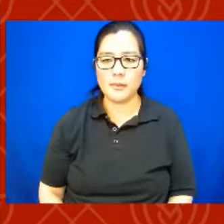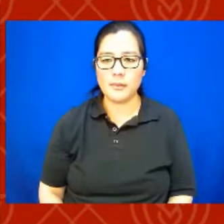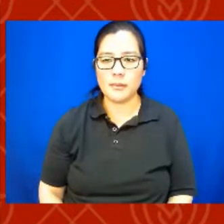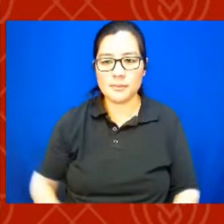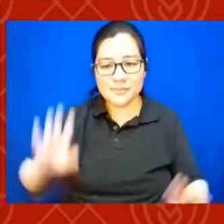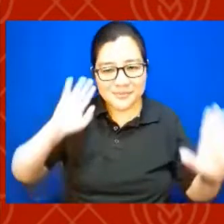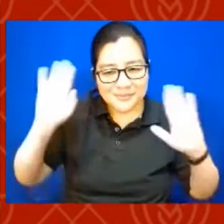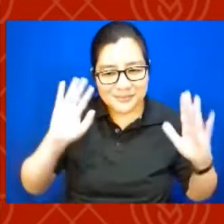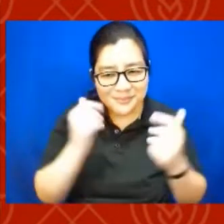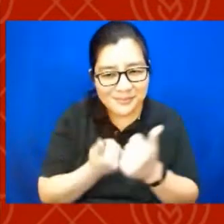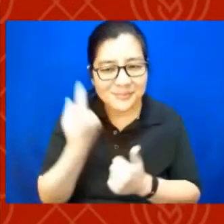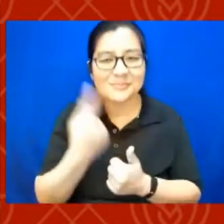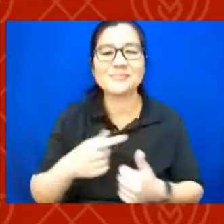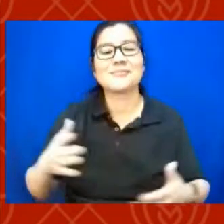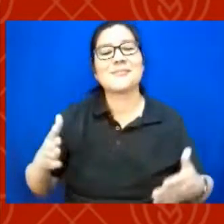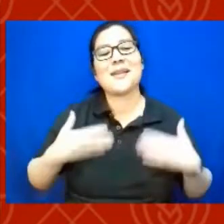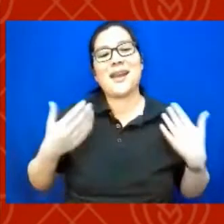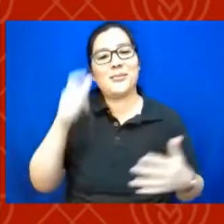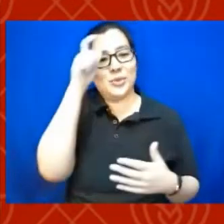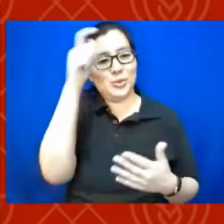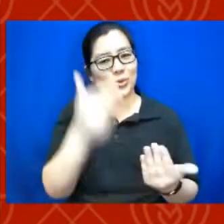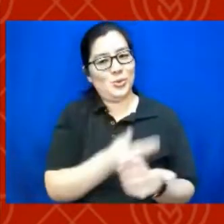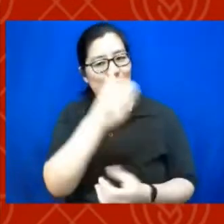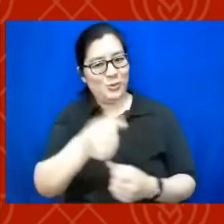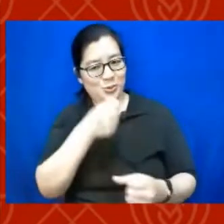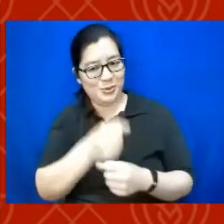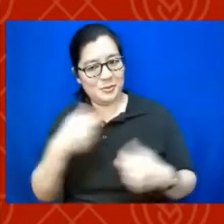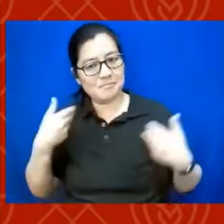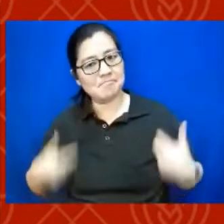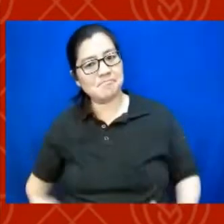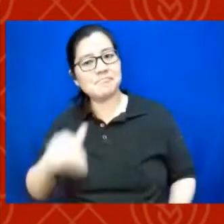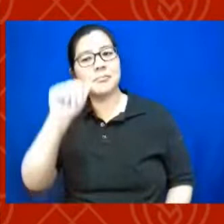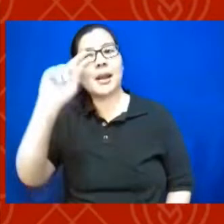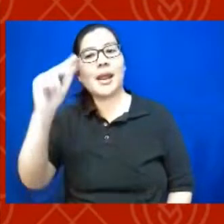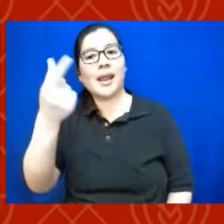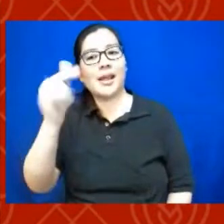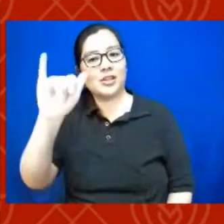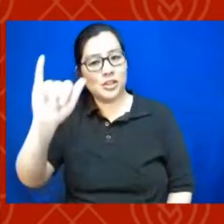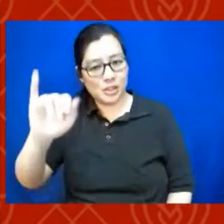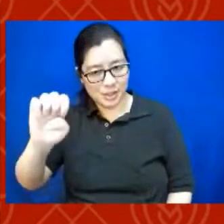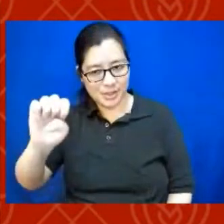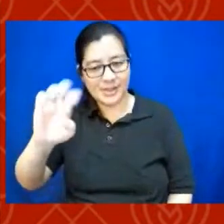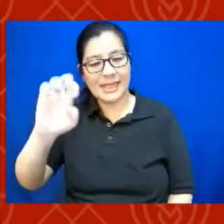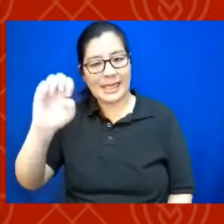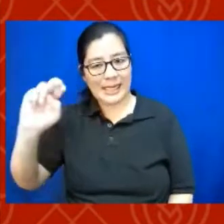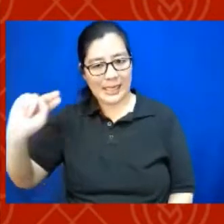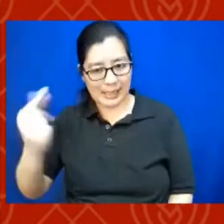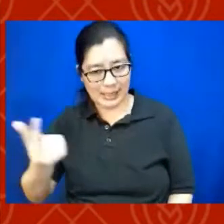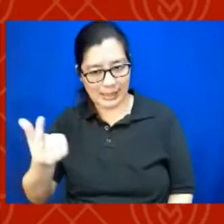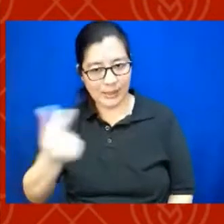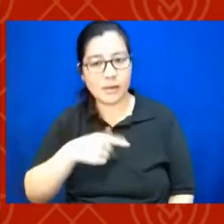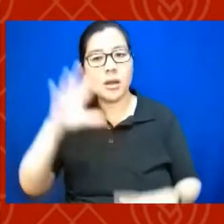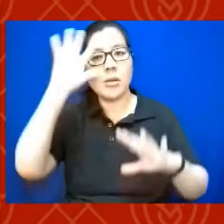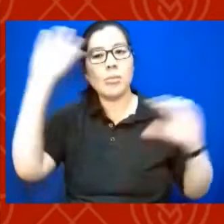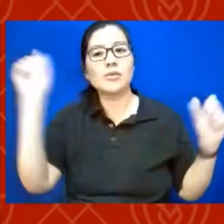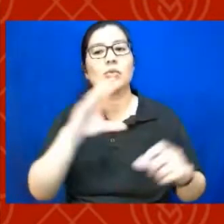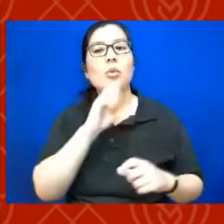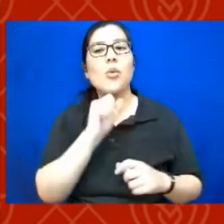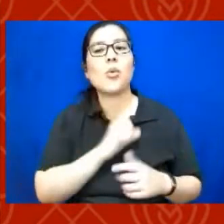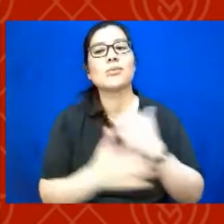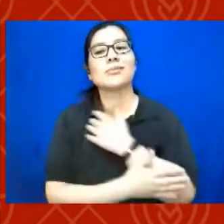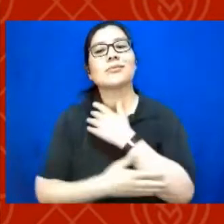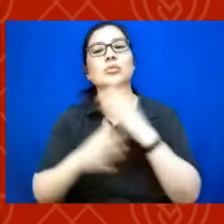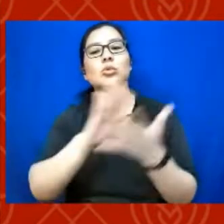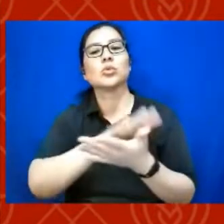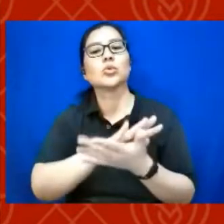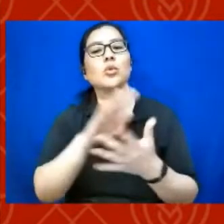Hello, everyone, and happy Lunar New Year. I am Angie Ng, the president of Orange County School of the Arts Chinese